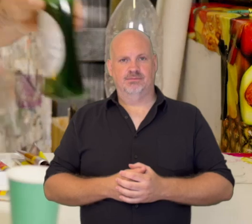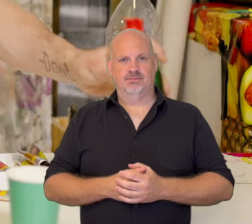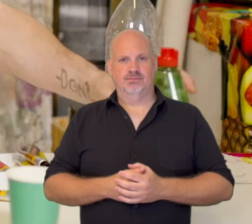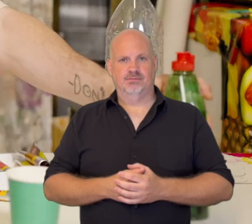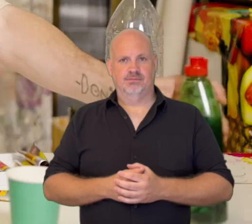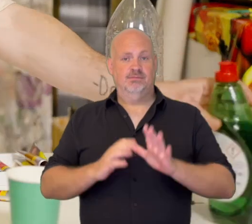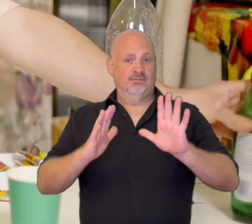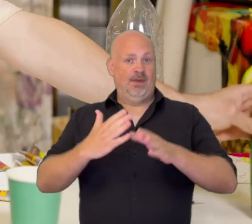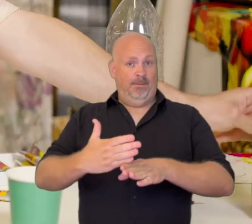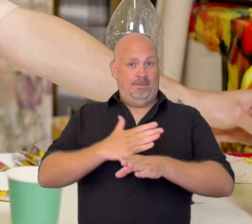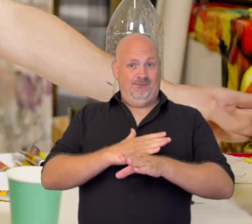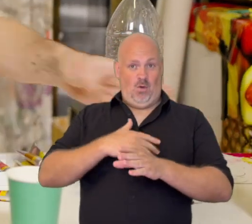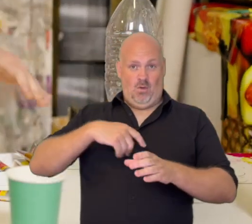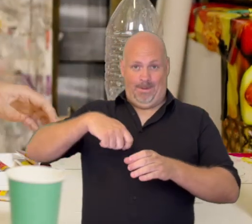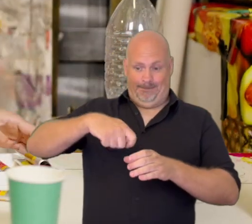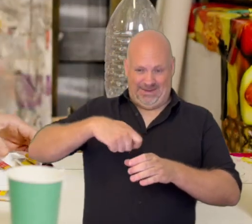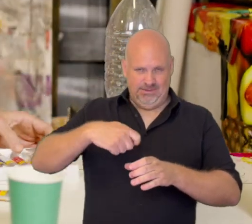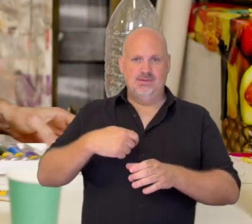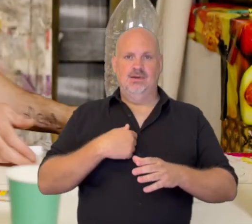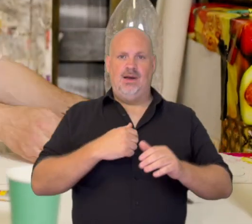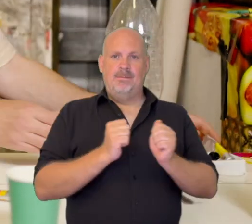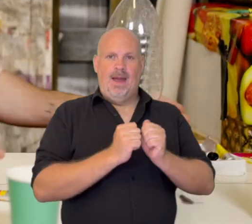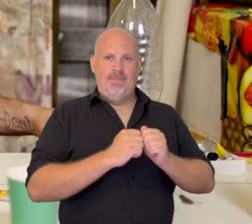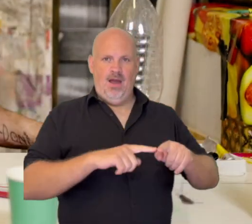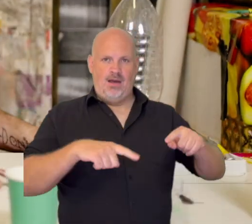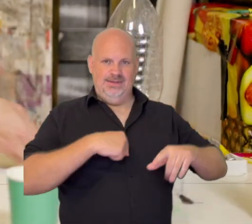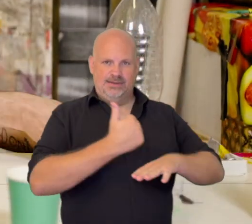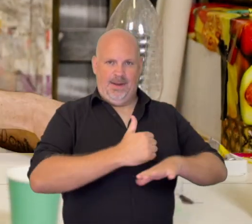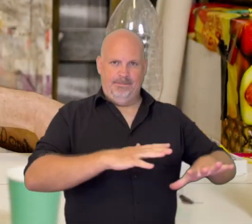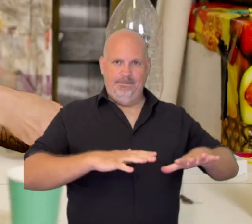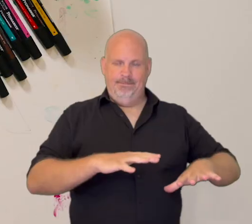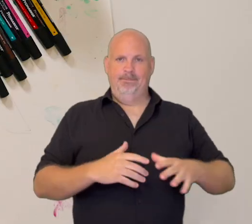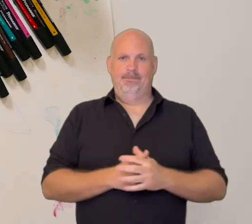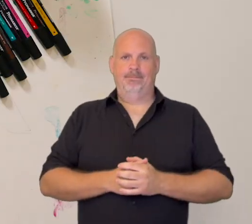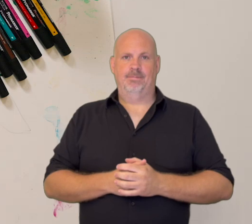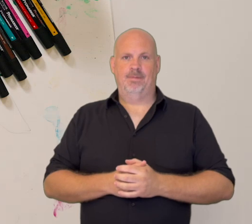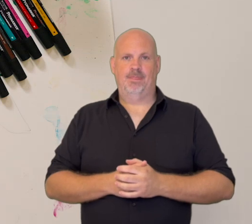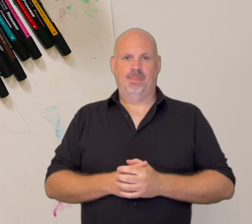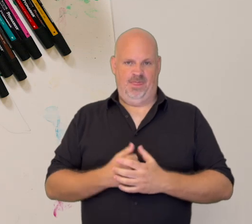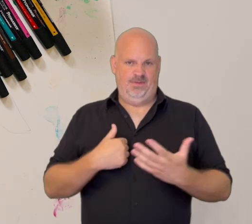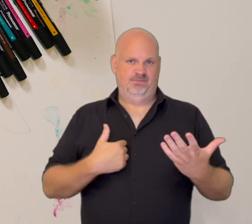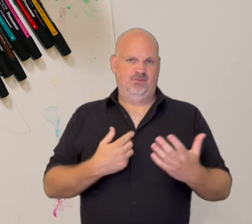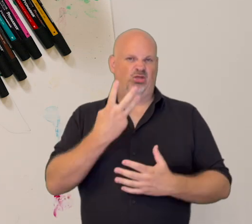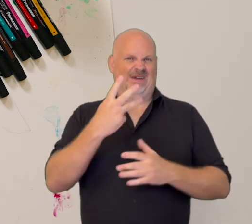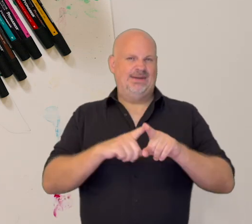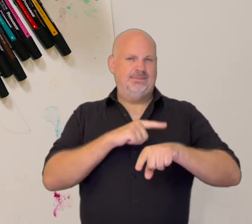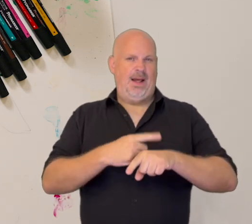Now, before we mix them, I'm going to set up our paper. I'm going to do 3 at once